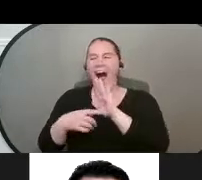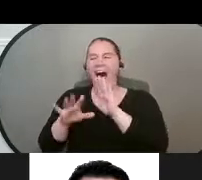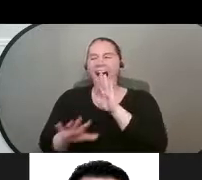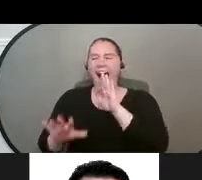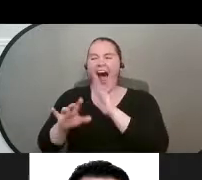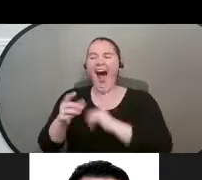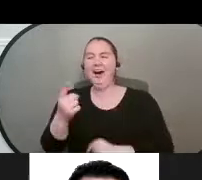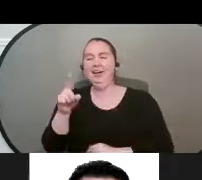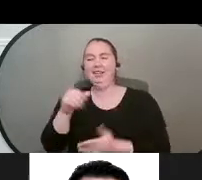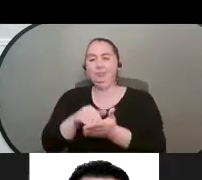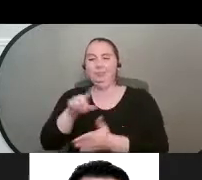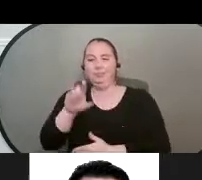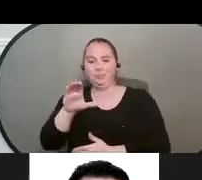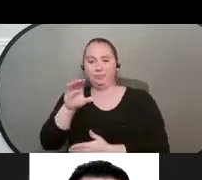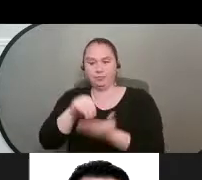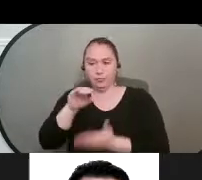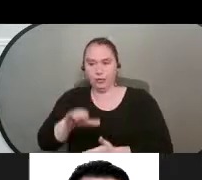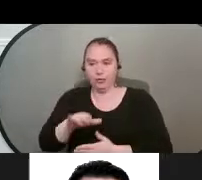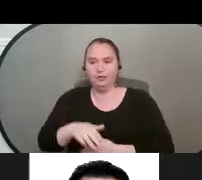students.